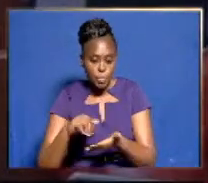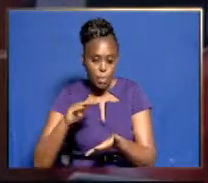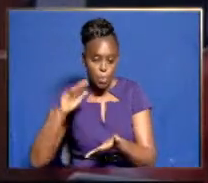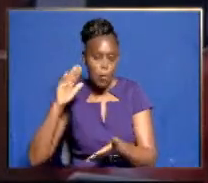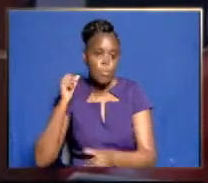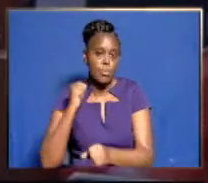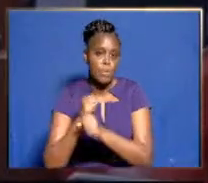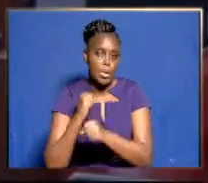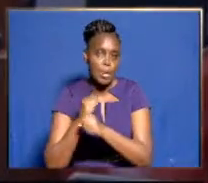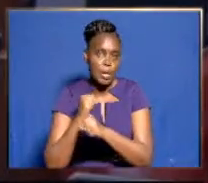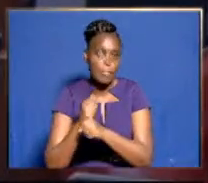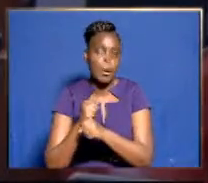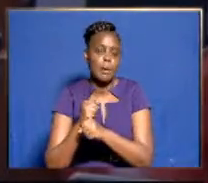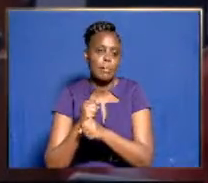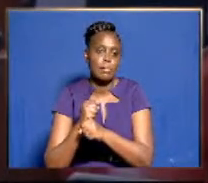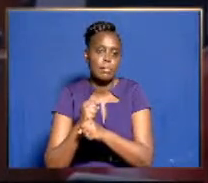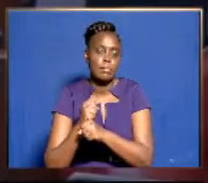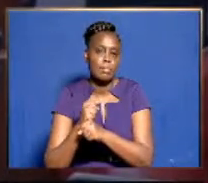labor attaches